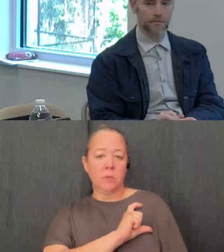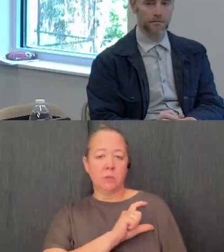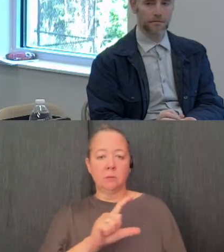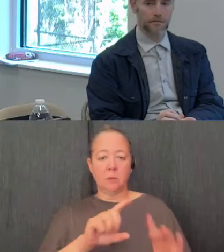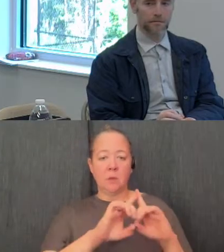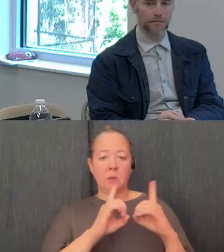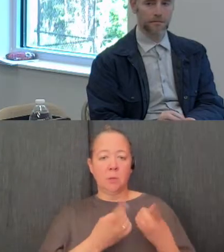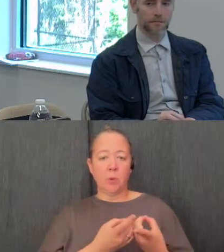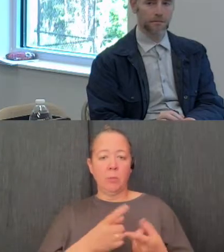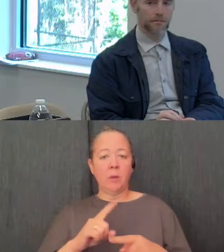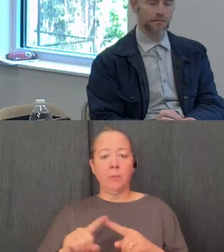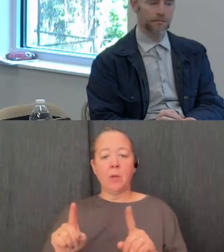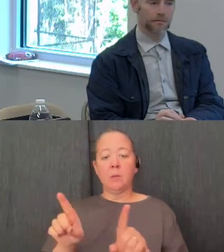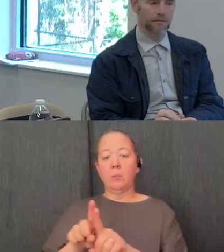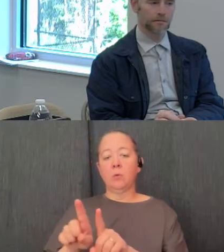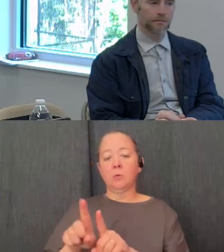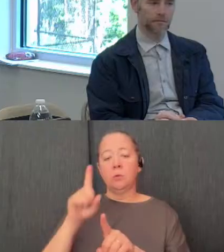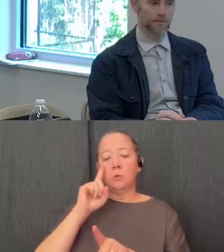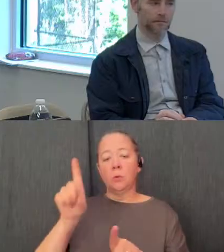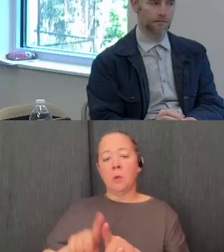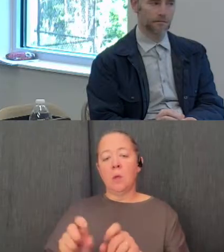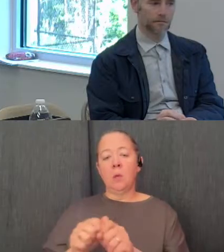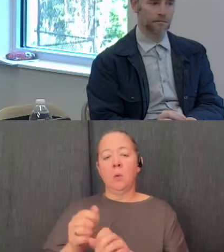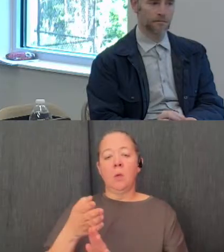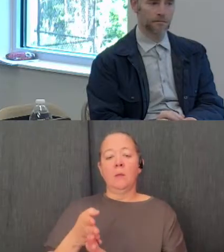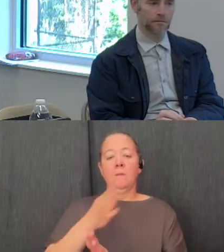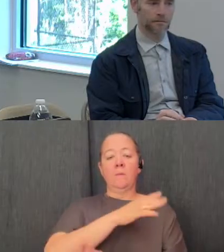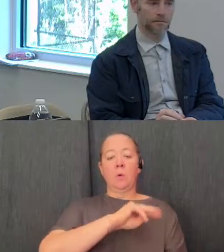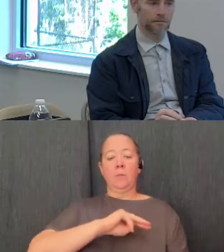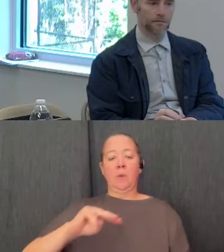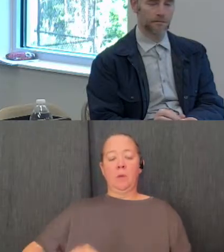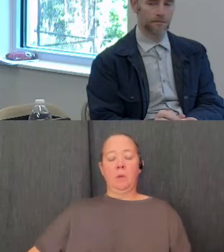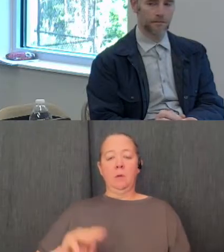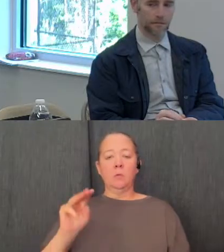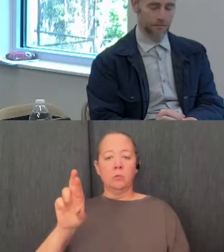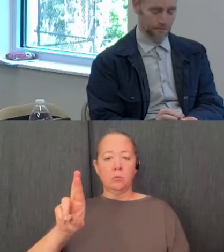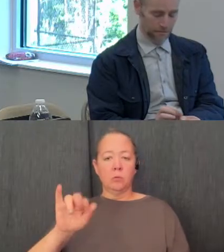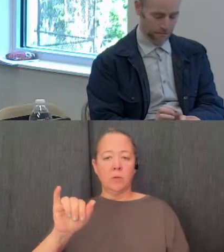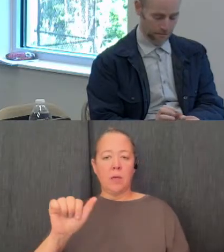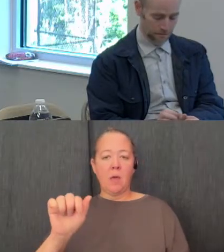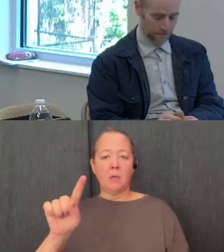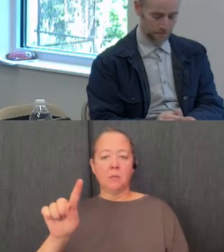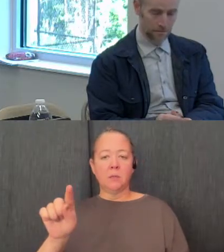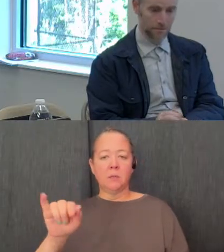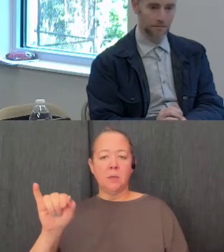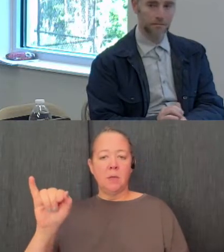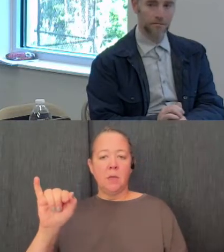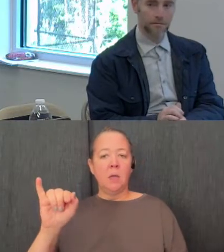every department should be looking at everything and coming back with,